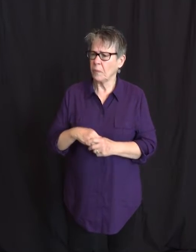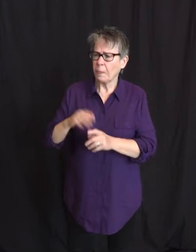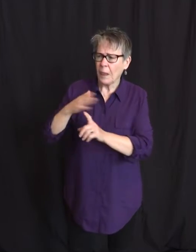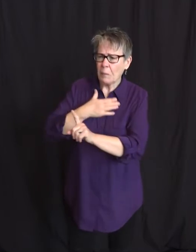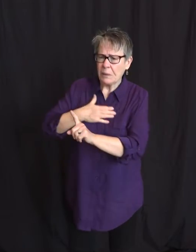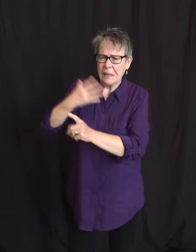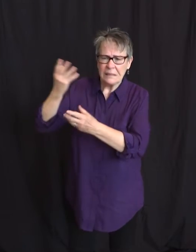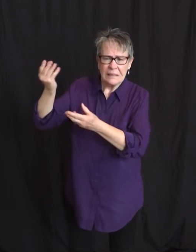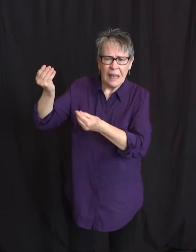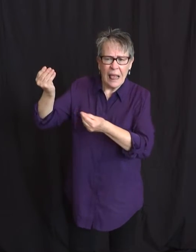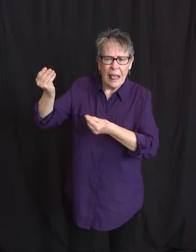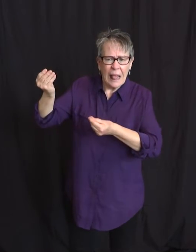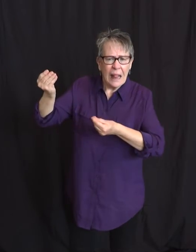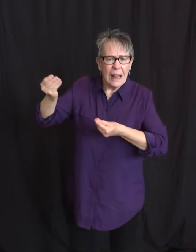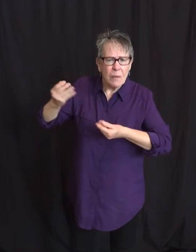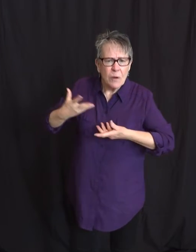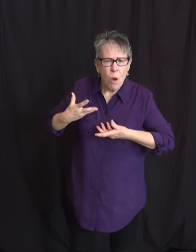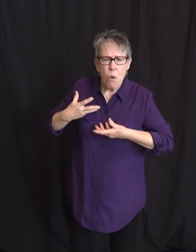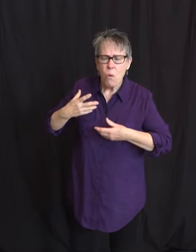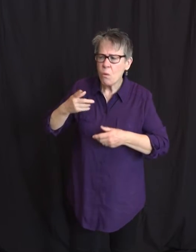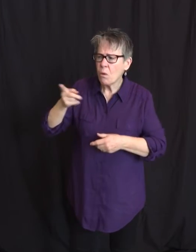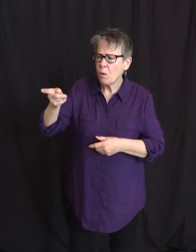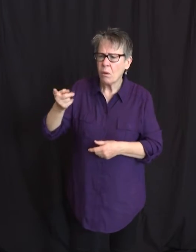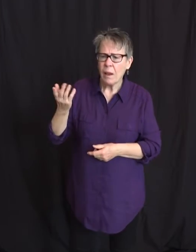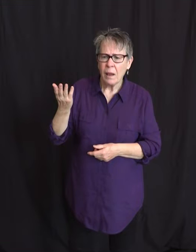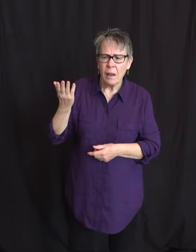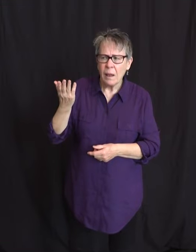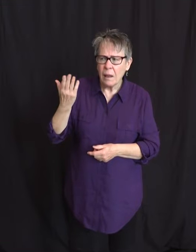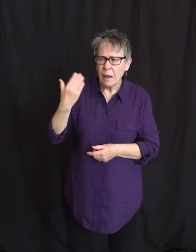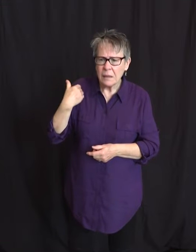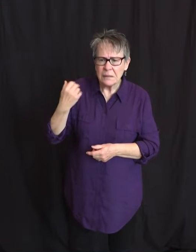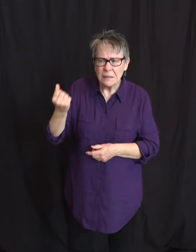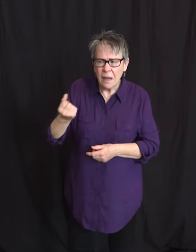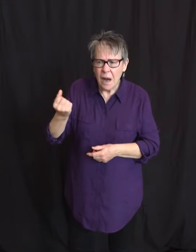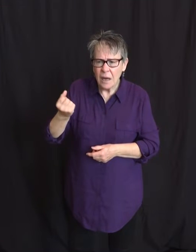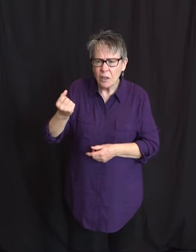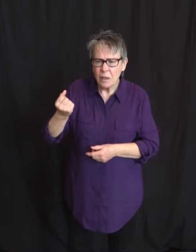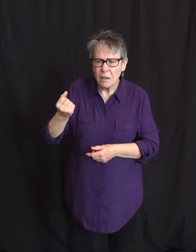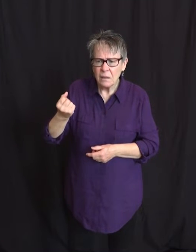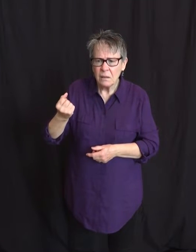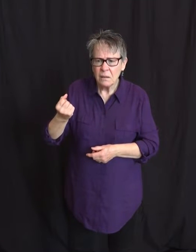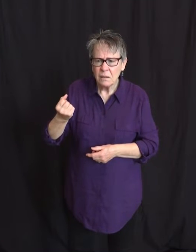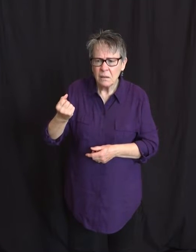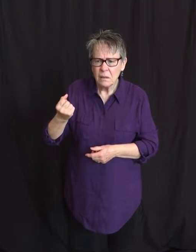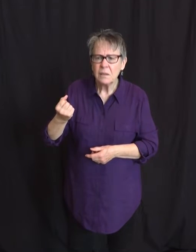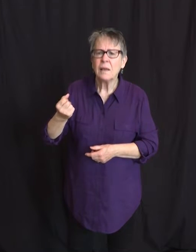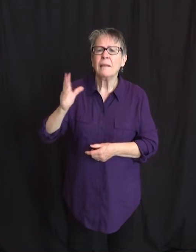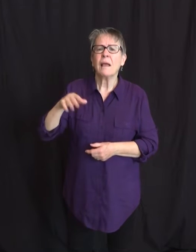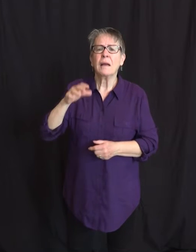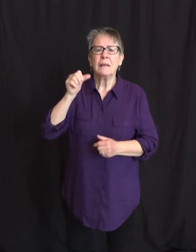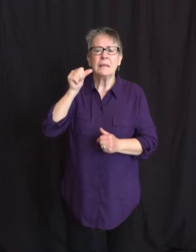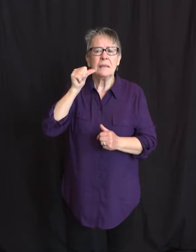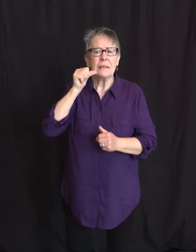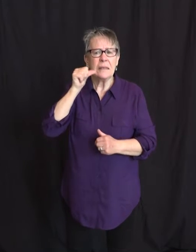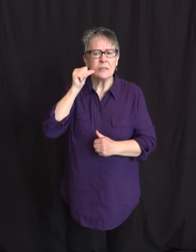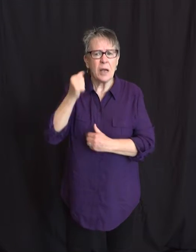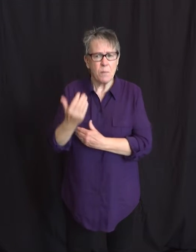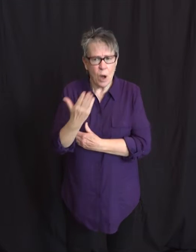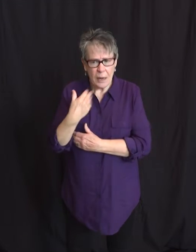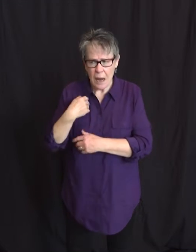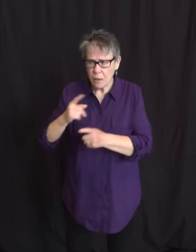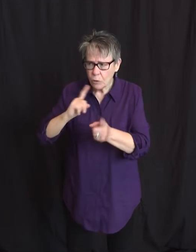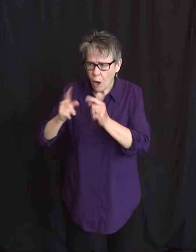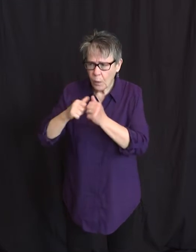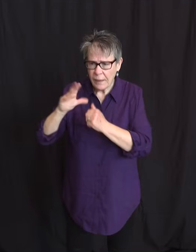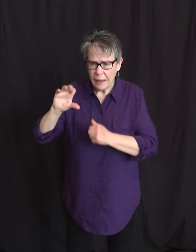early Saturday morning, that this had transpired. I had the honor on Sunday morning, so yesterday, to speak not just with Pat, but with his